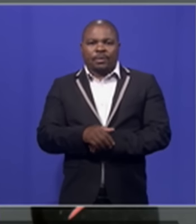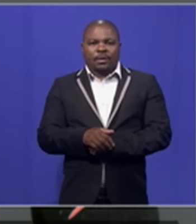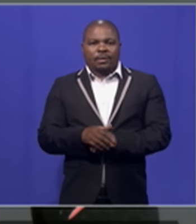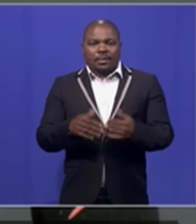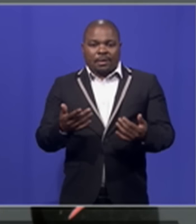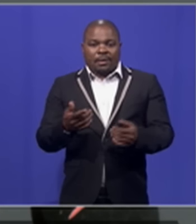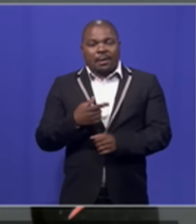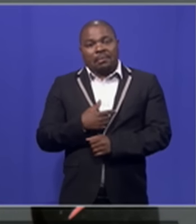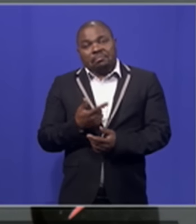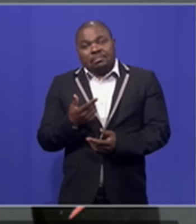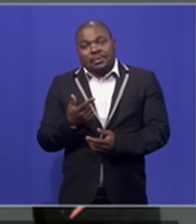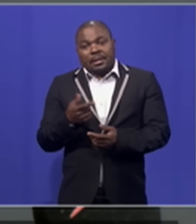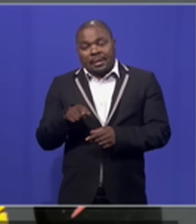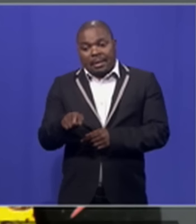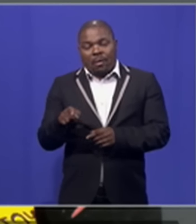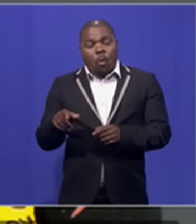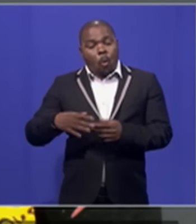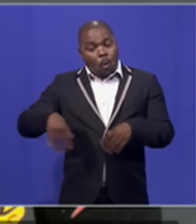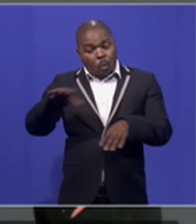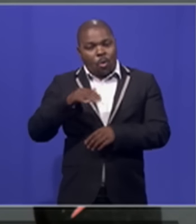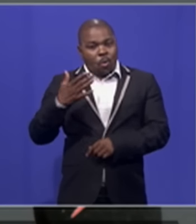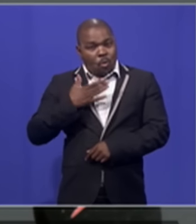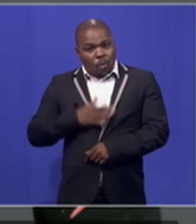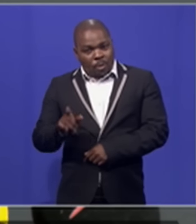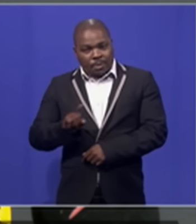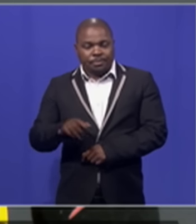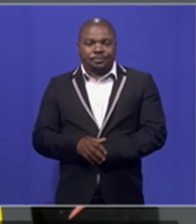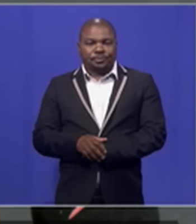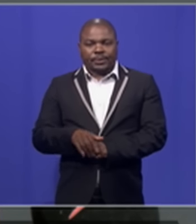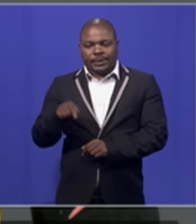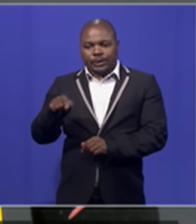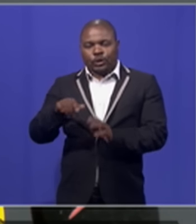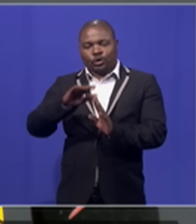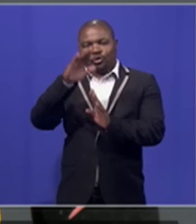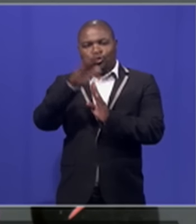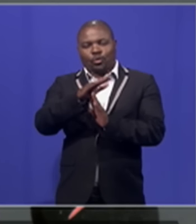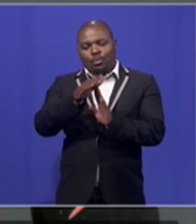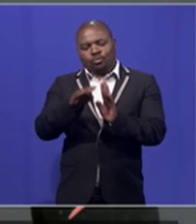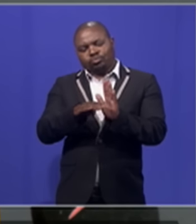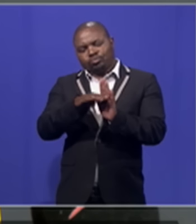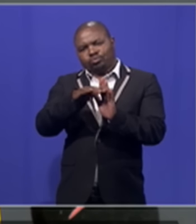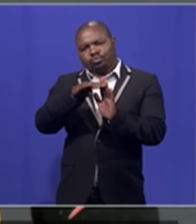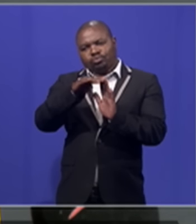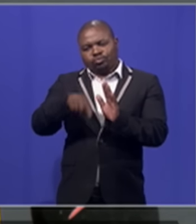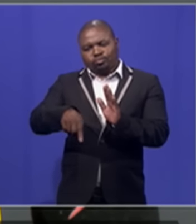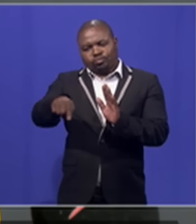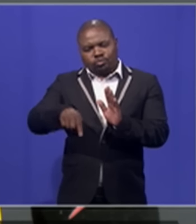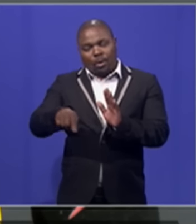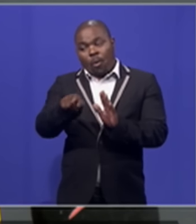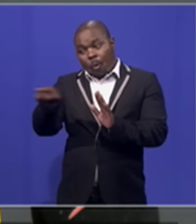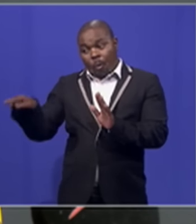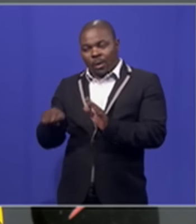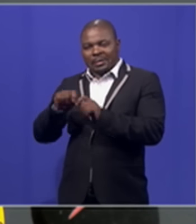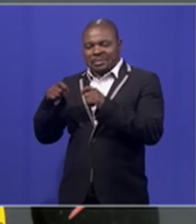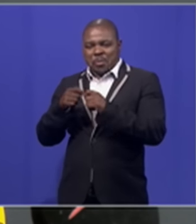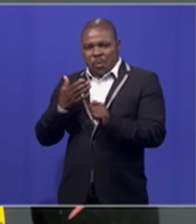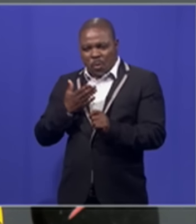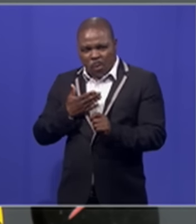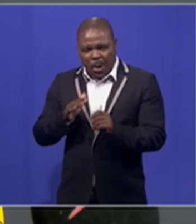that everyone wants to stay within the top for the coming few weeks